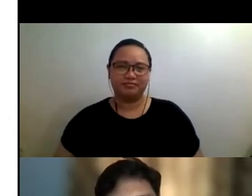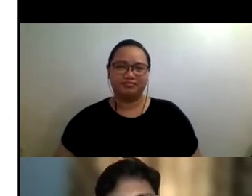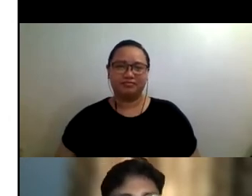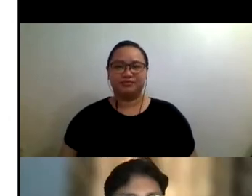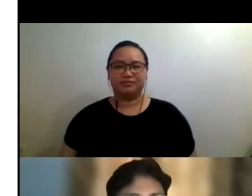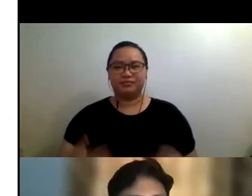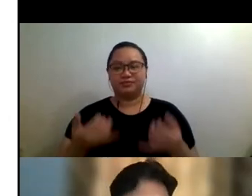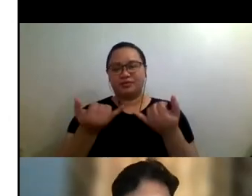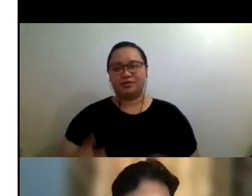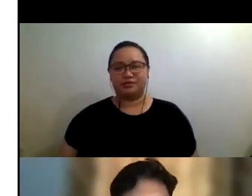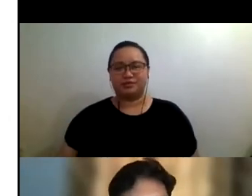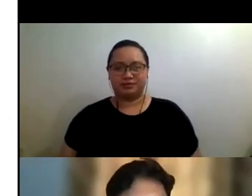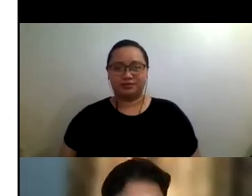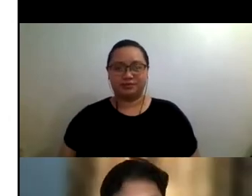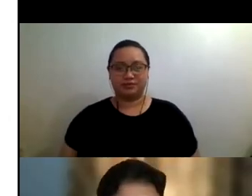Now,